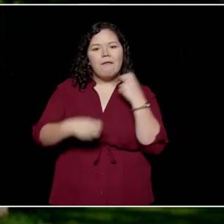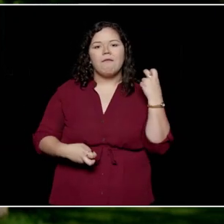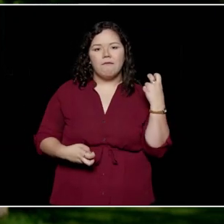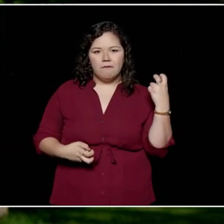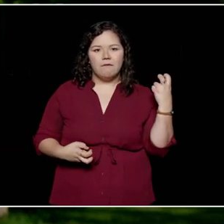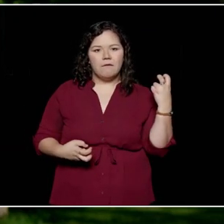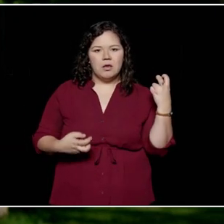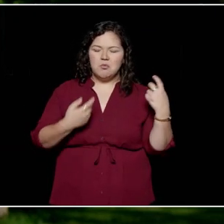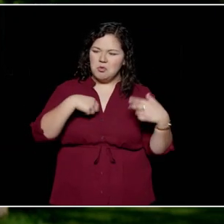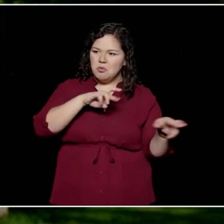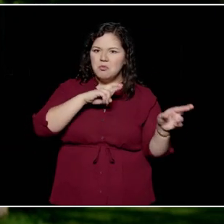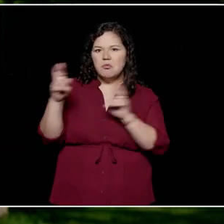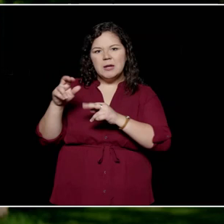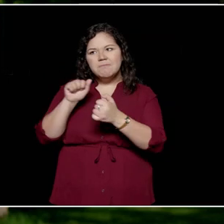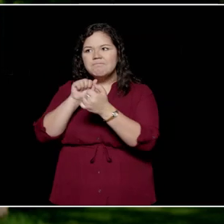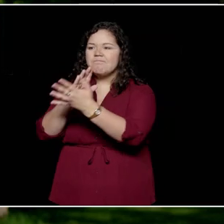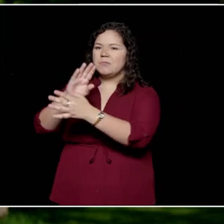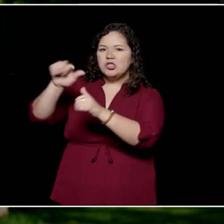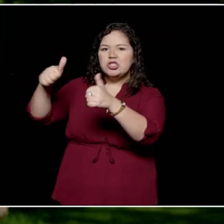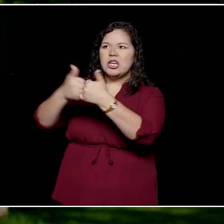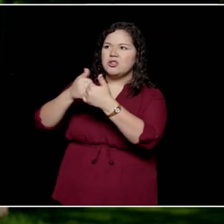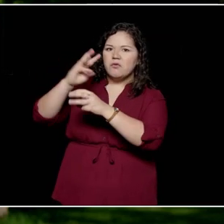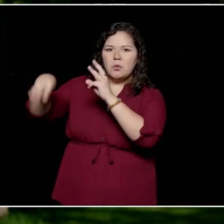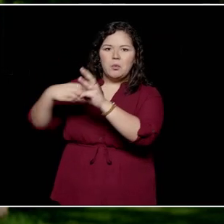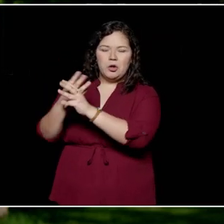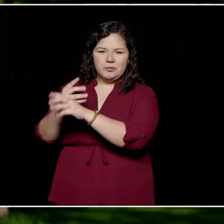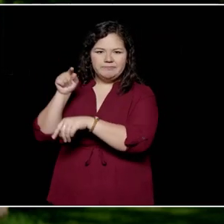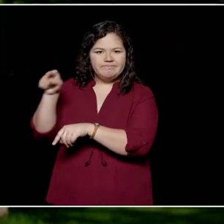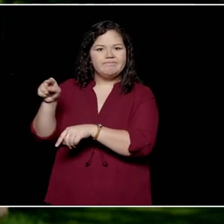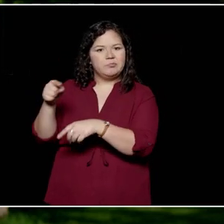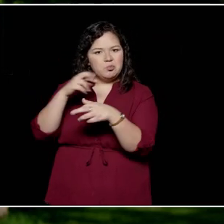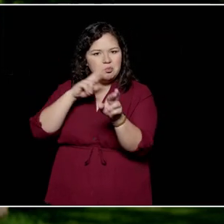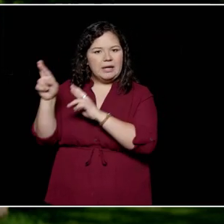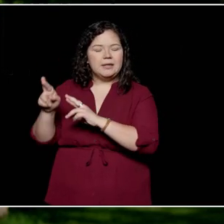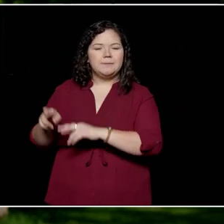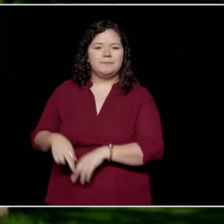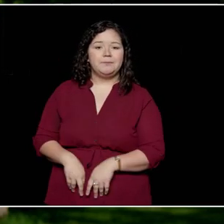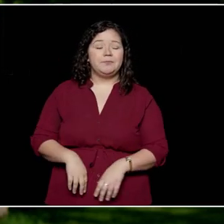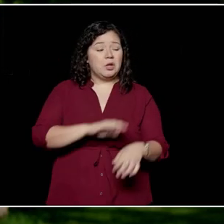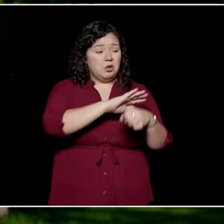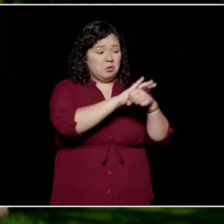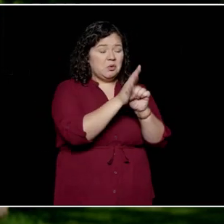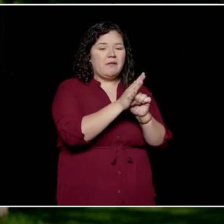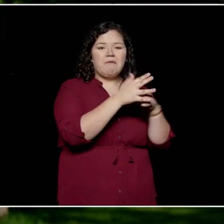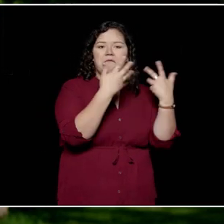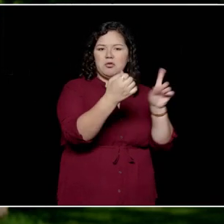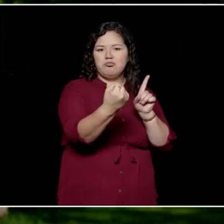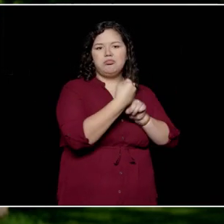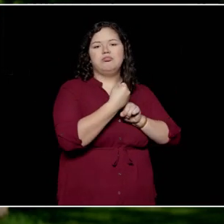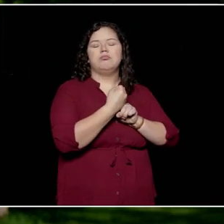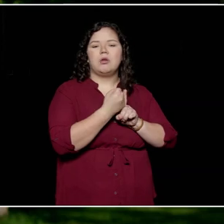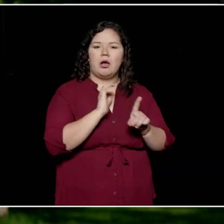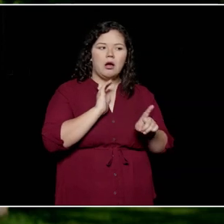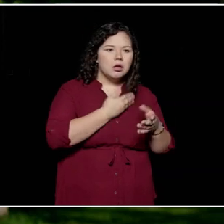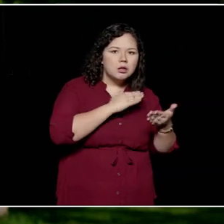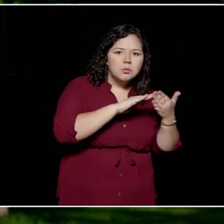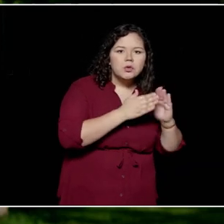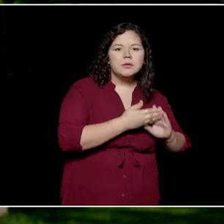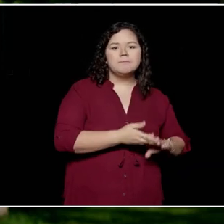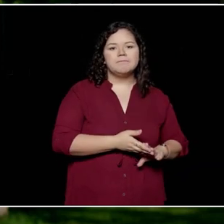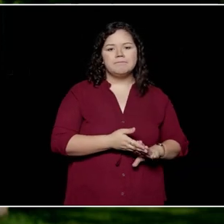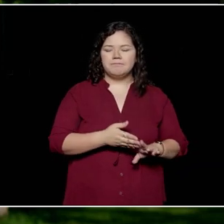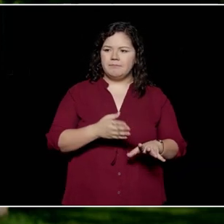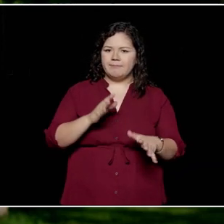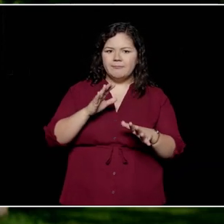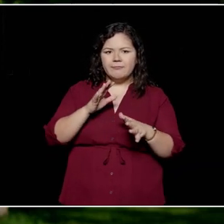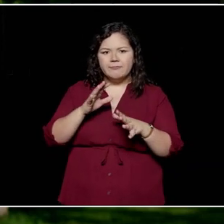tough and ready to take on the complex, urgent challenges of the world. The coronavirus pandemic has claimed a lot from us,